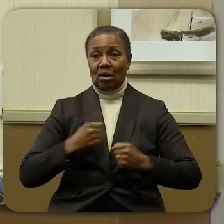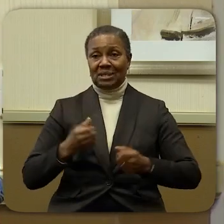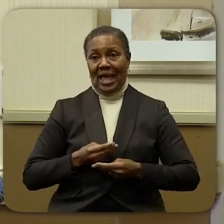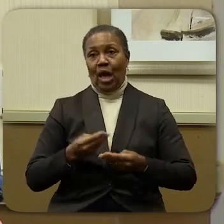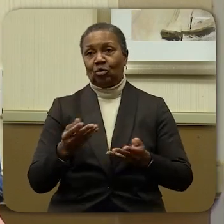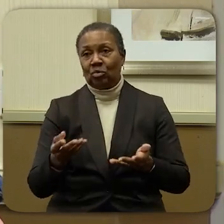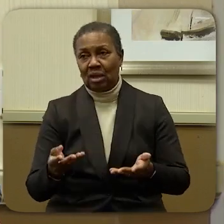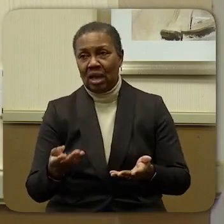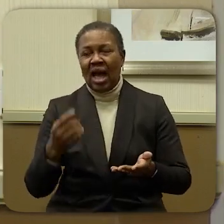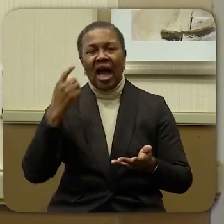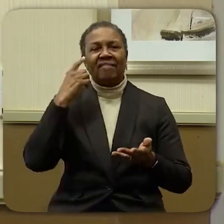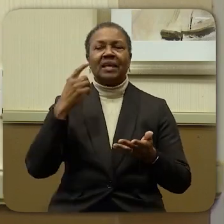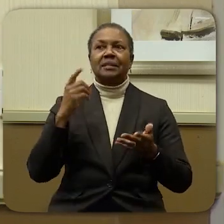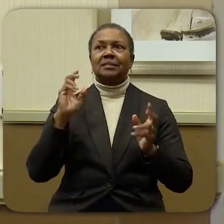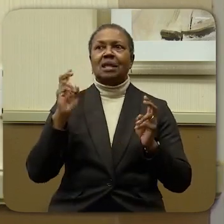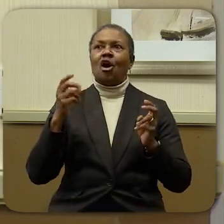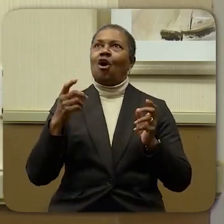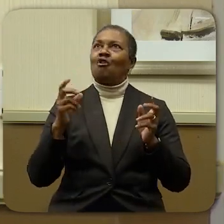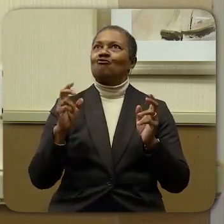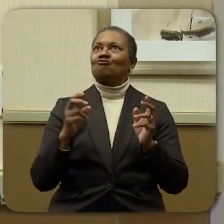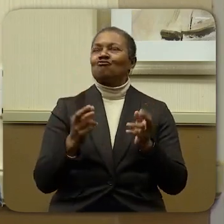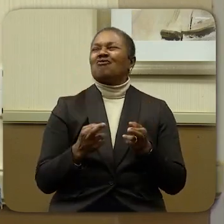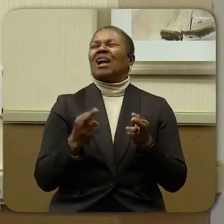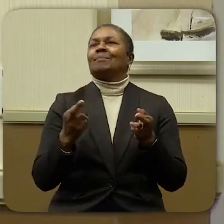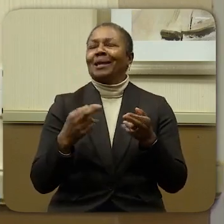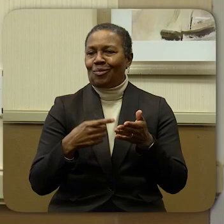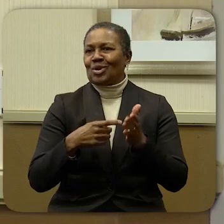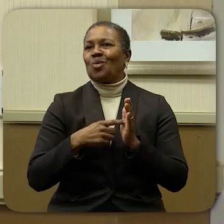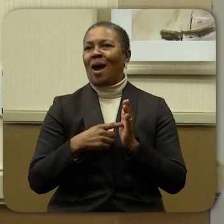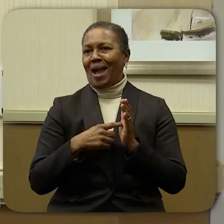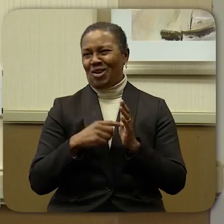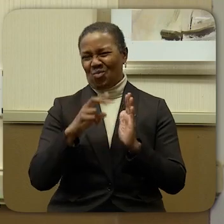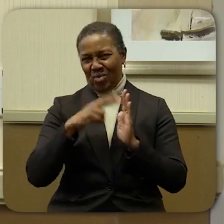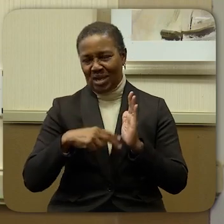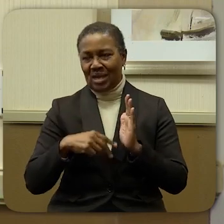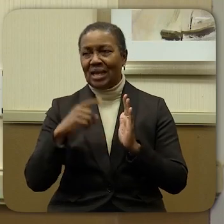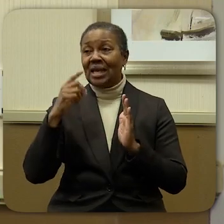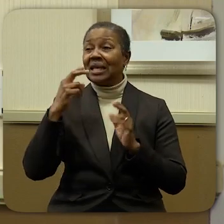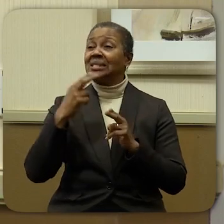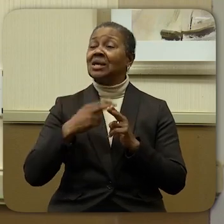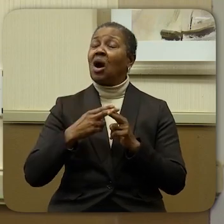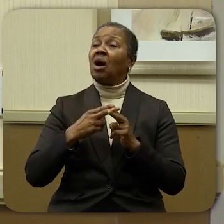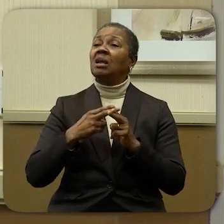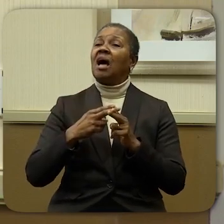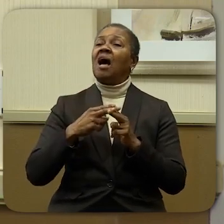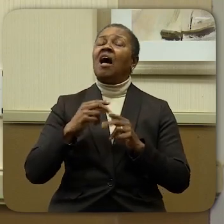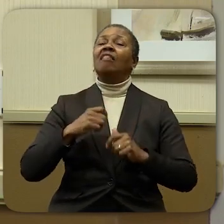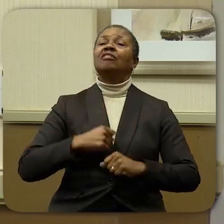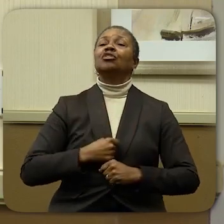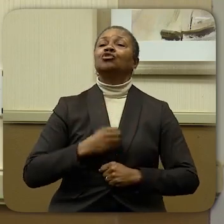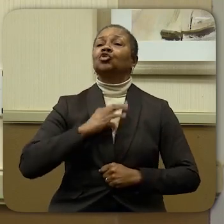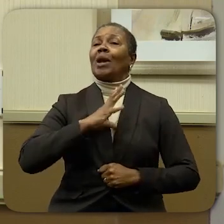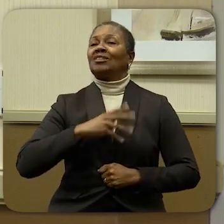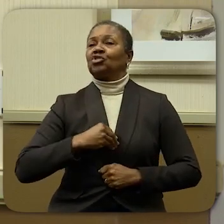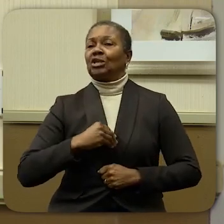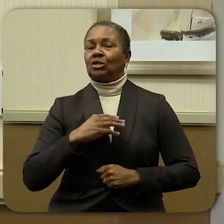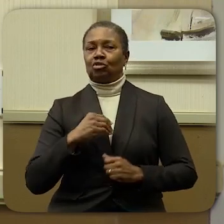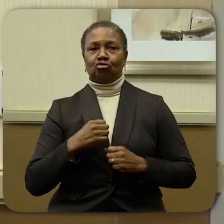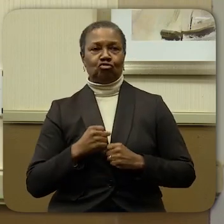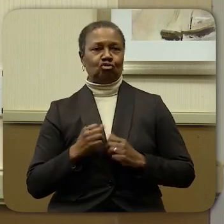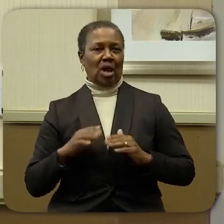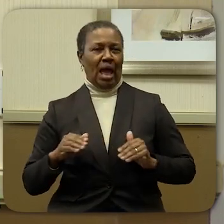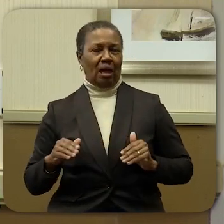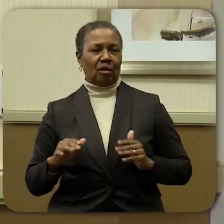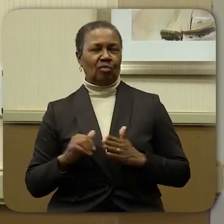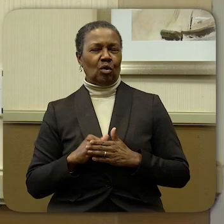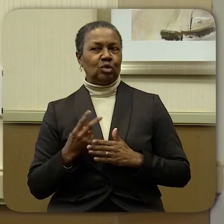reading, required reading. So it's called The Transgender Child. I think I have it linked later in the slides, but those are the two